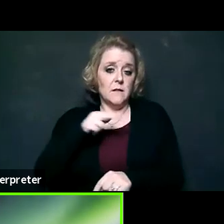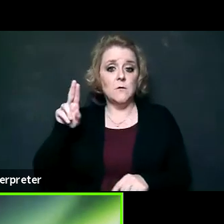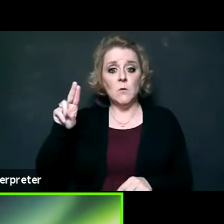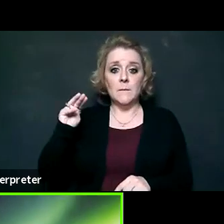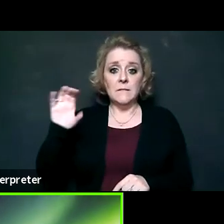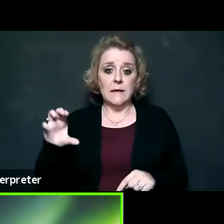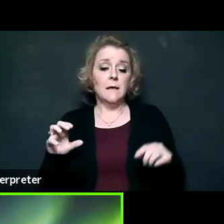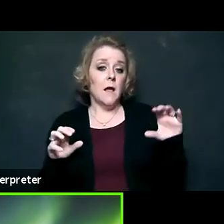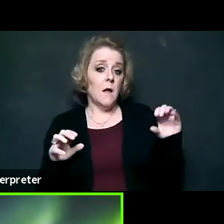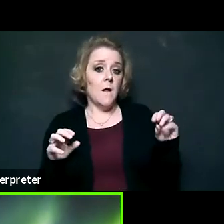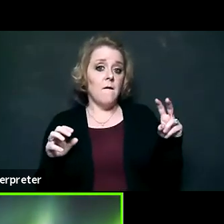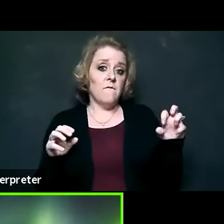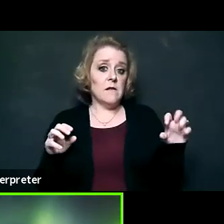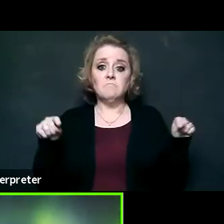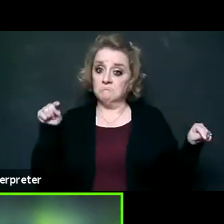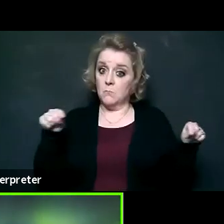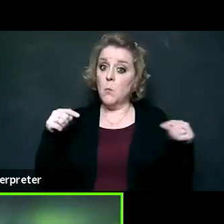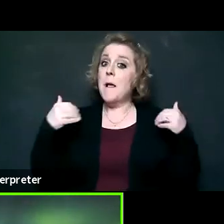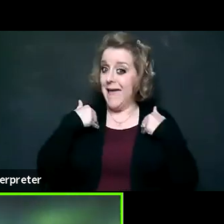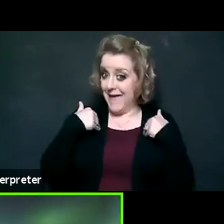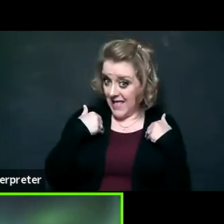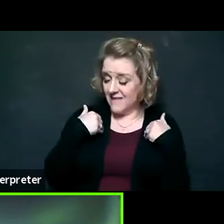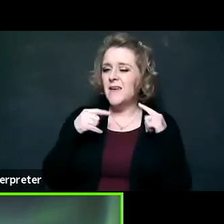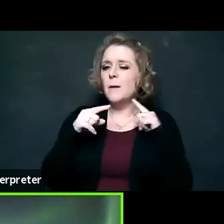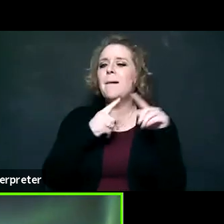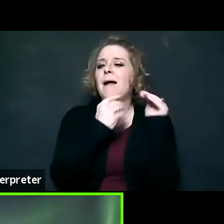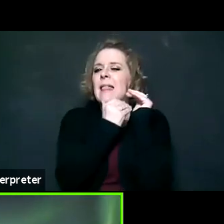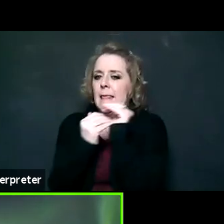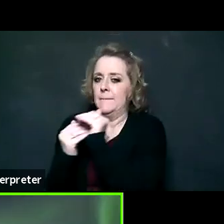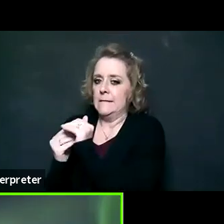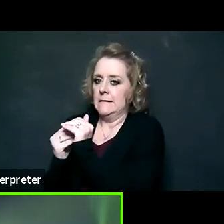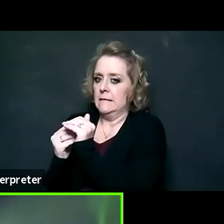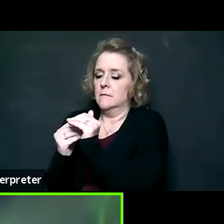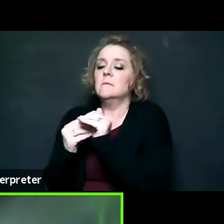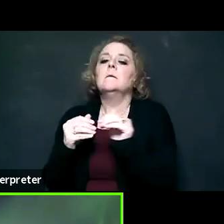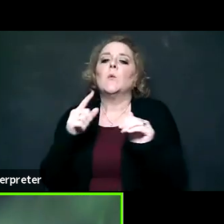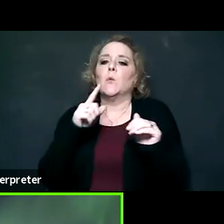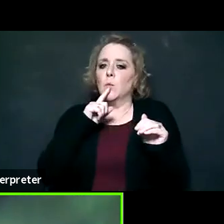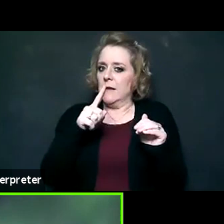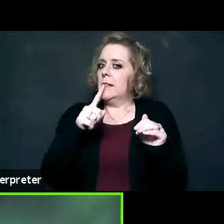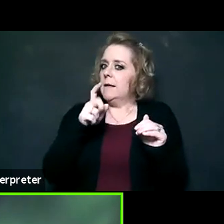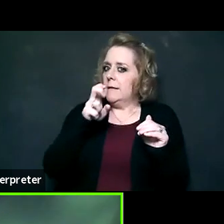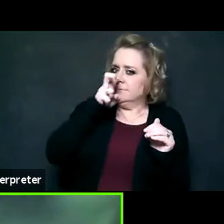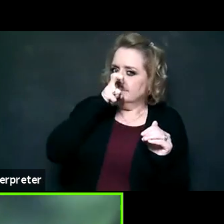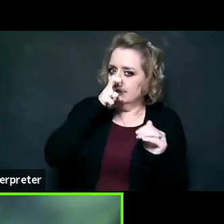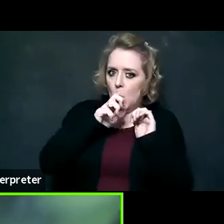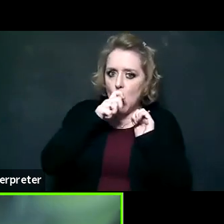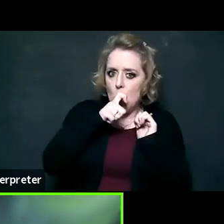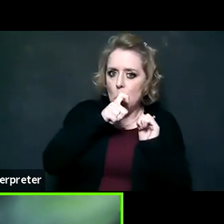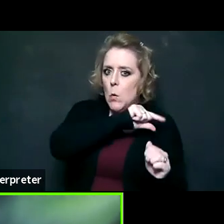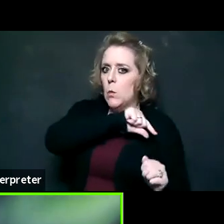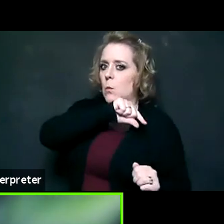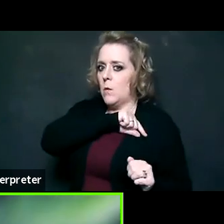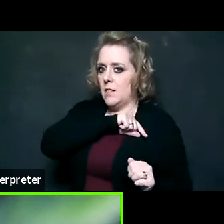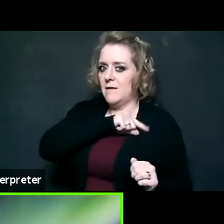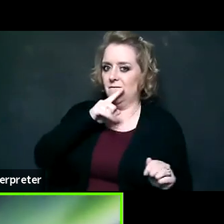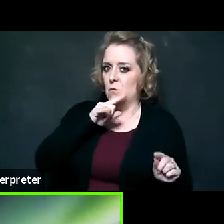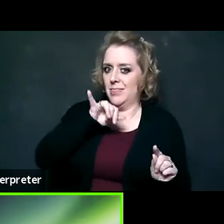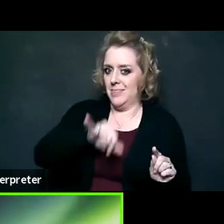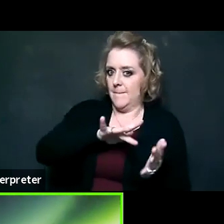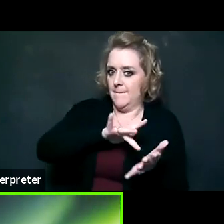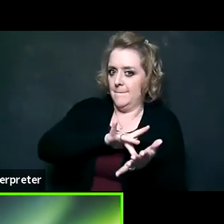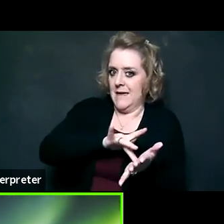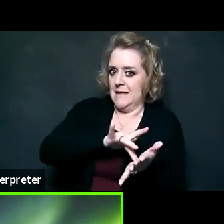available. It is very limited. It is in a very controlled environment. People will qualify for it in certain